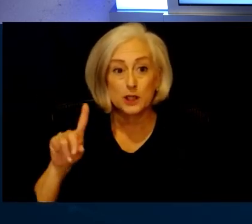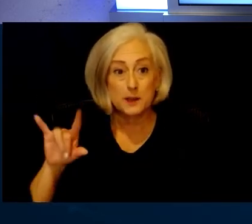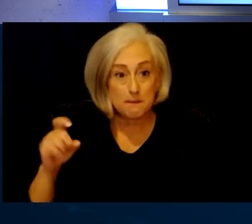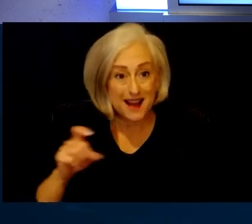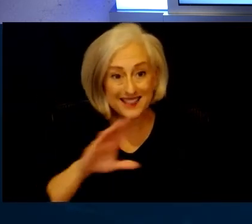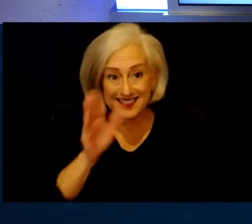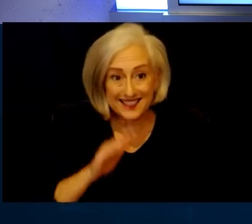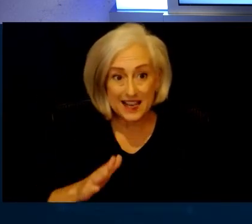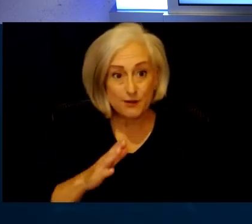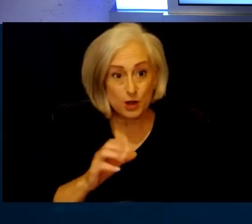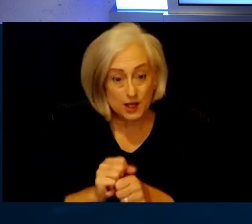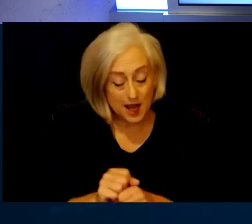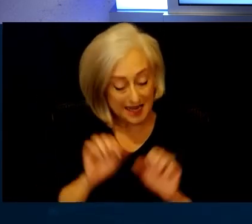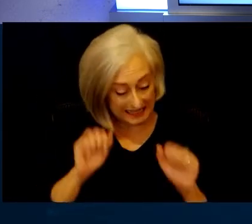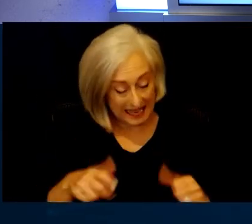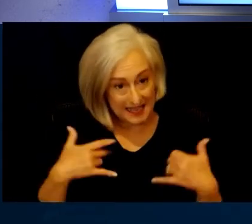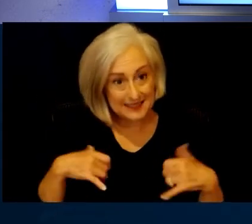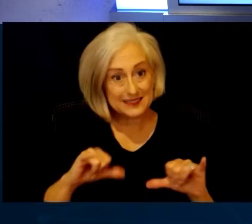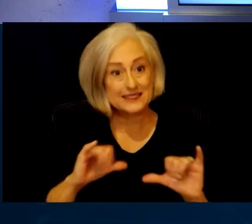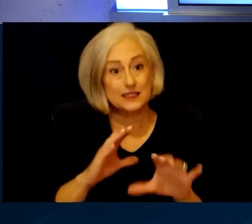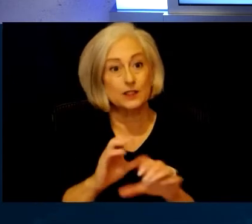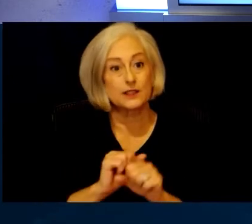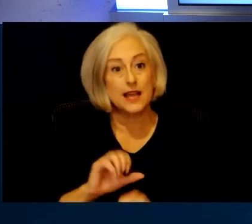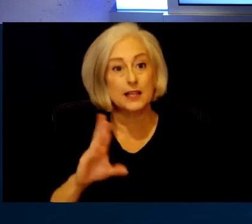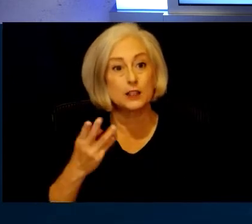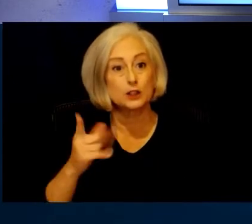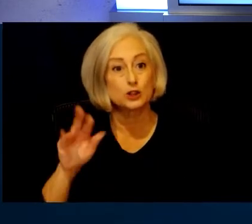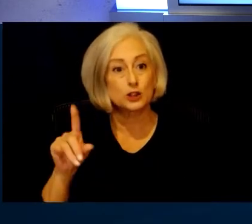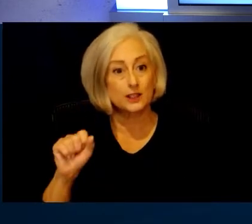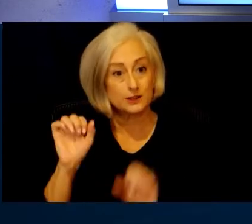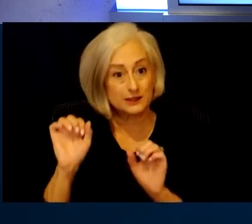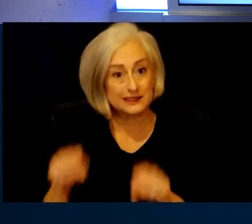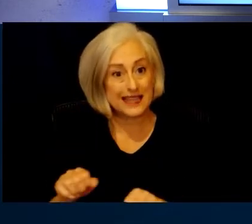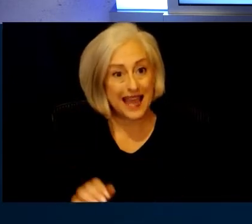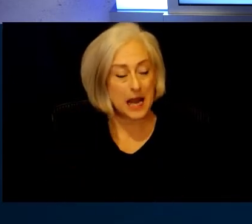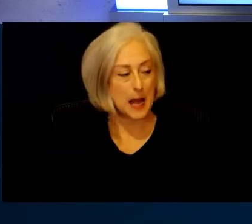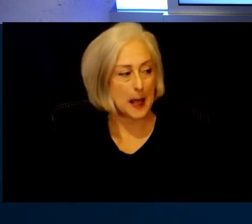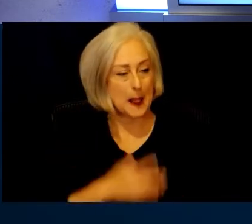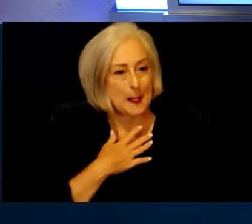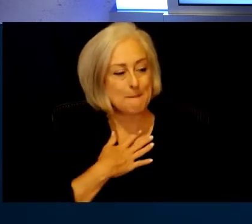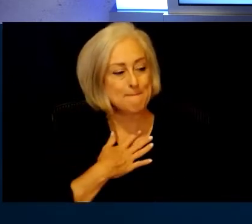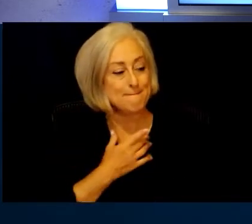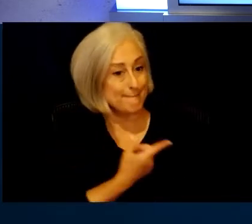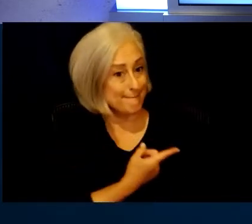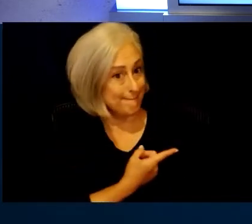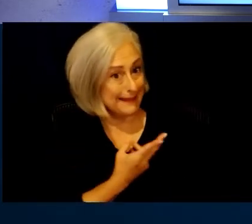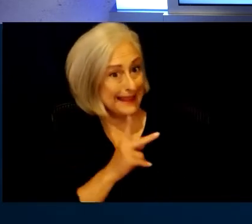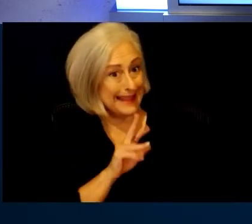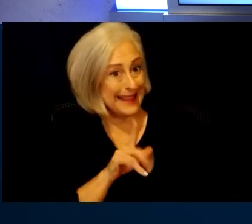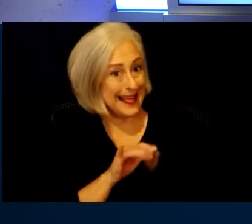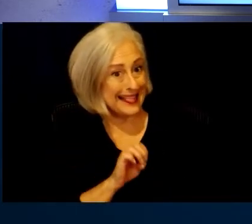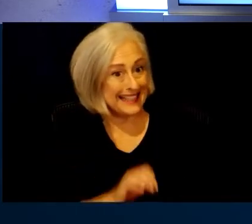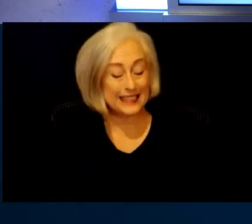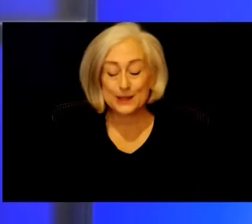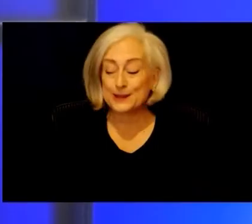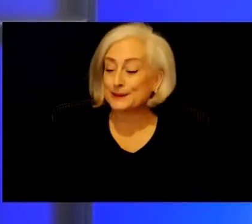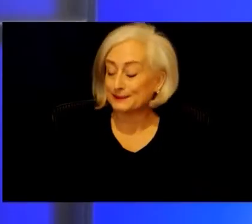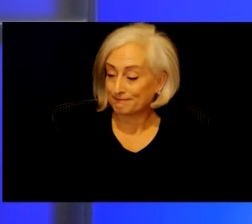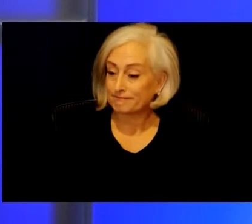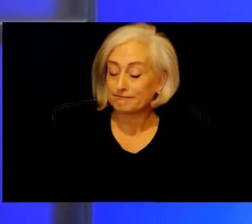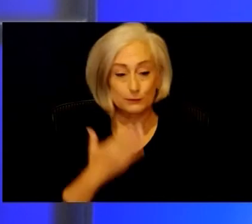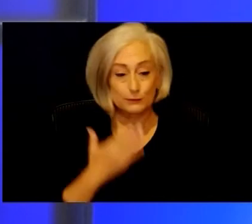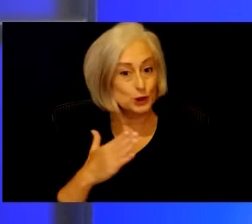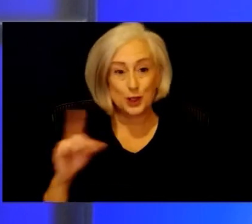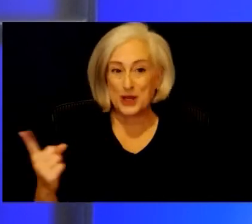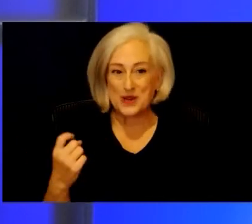get shingles someday? Yeah, Kelly? I mean, that's an excellent question. Yeah, I mean, there